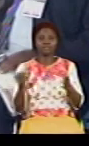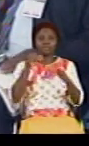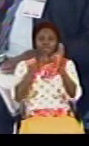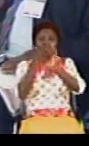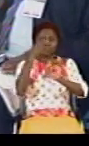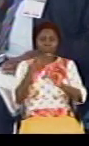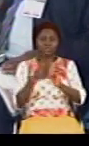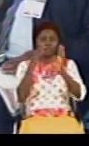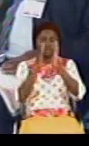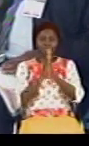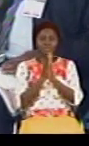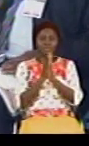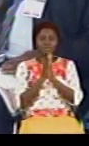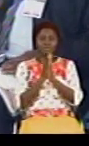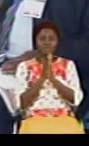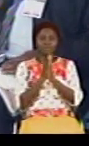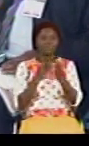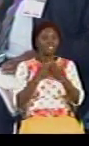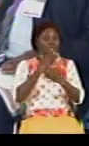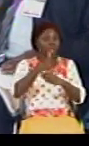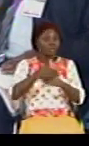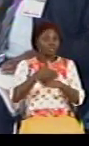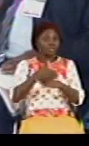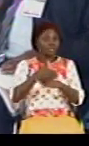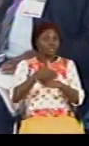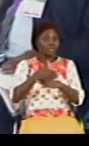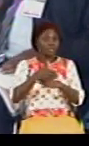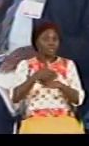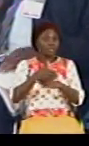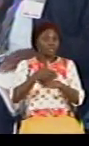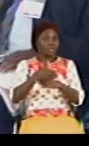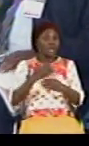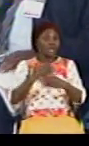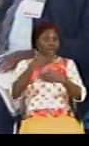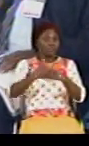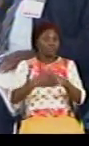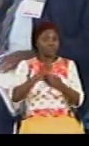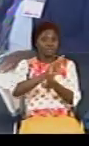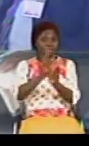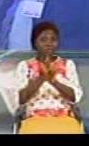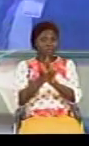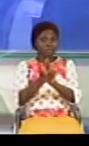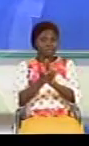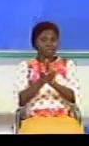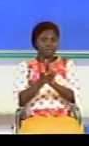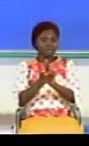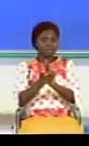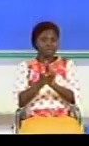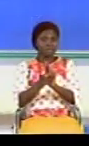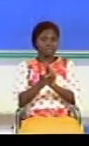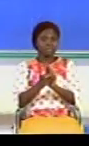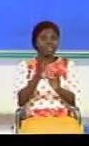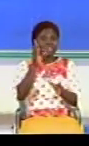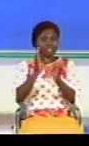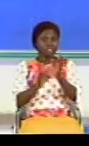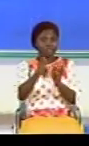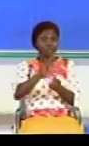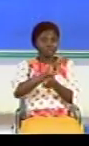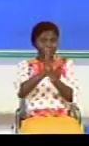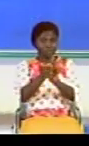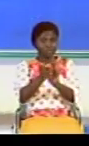Yeah. After repentance, it's automatic, it's straightforward. If you repent from the